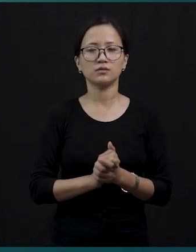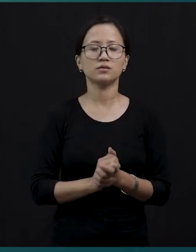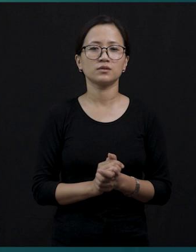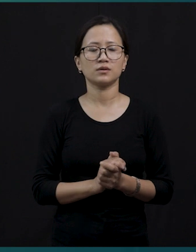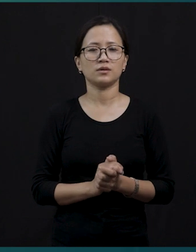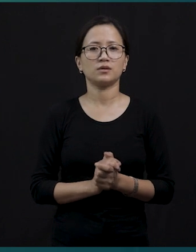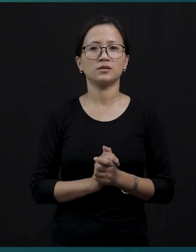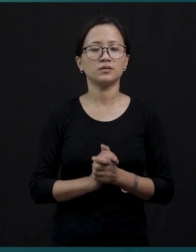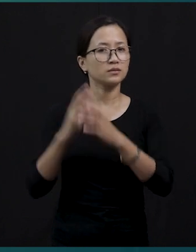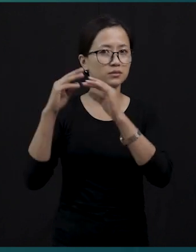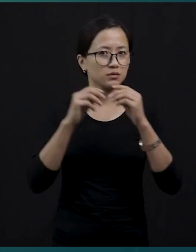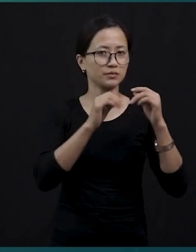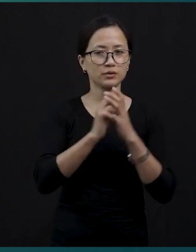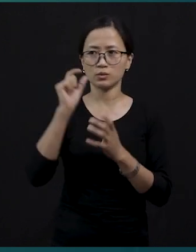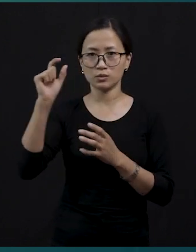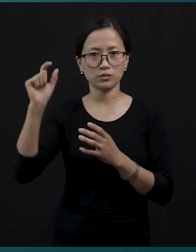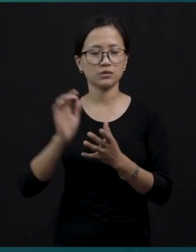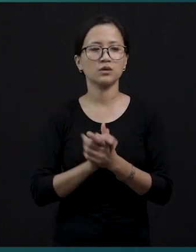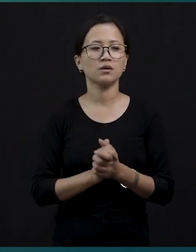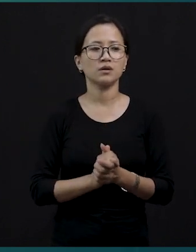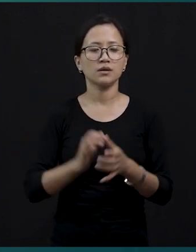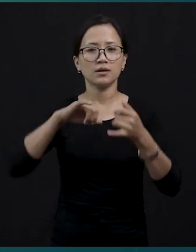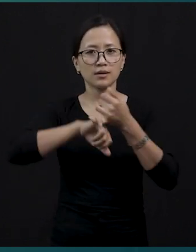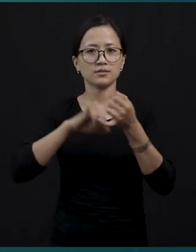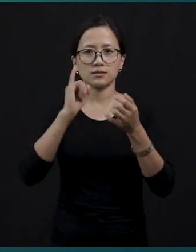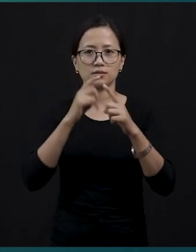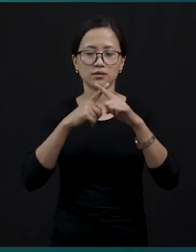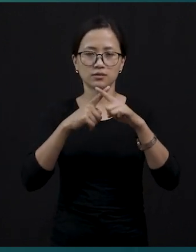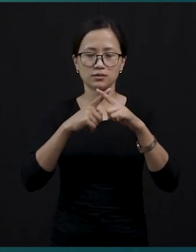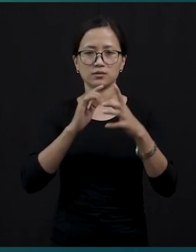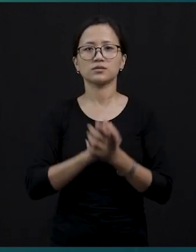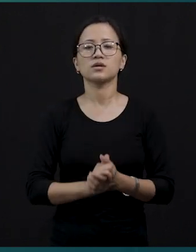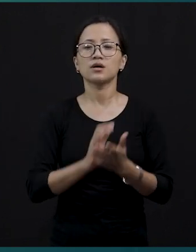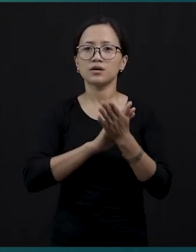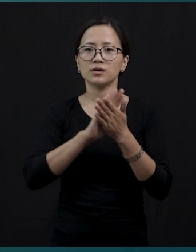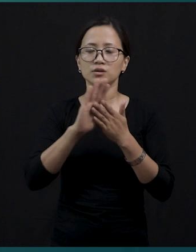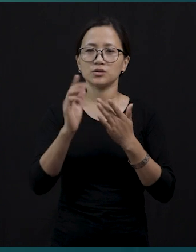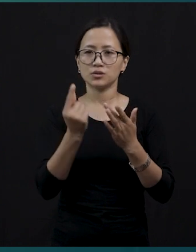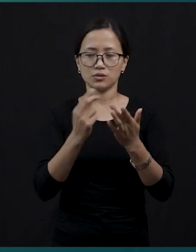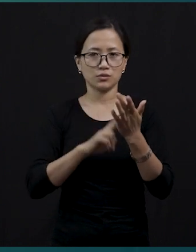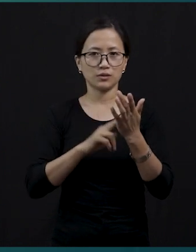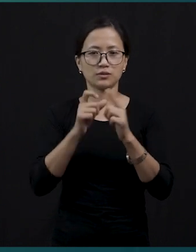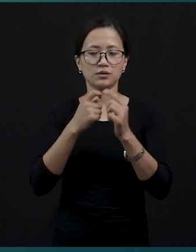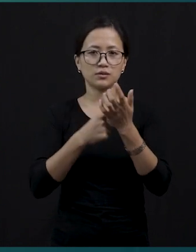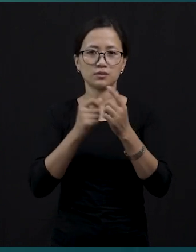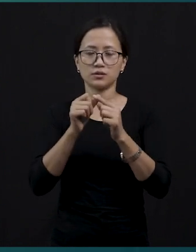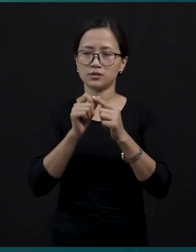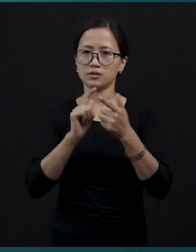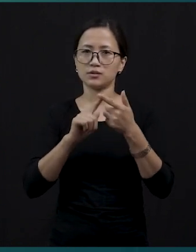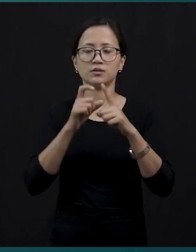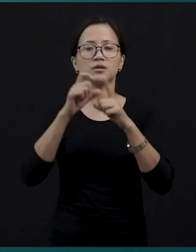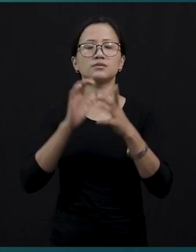644. So, what you need to write it down? You need to write it down in words, right? So, SIX, 6,